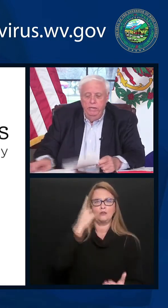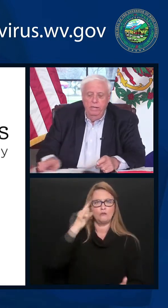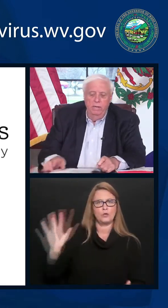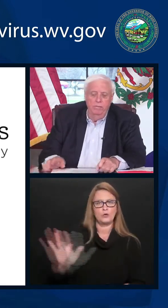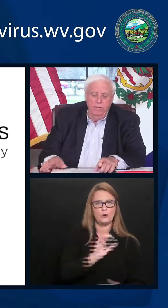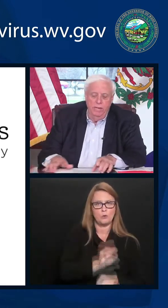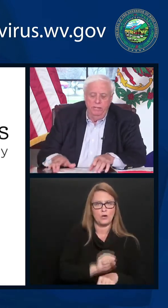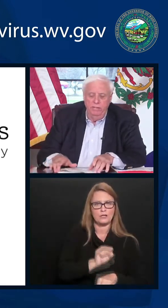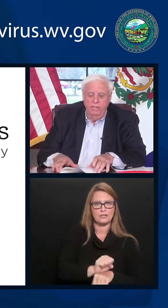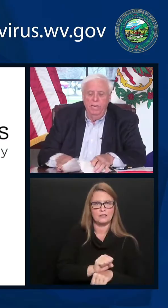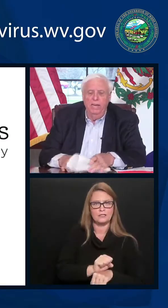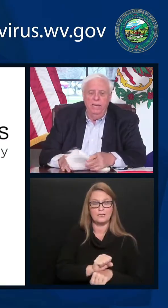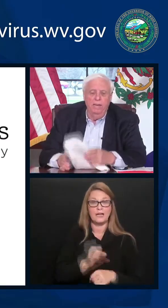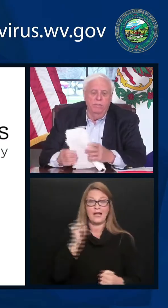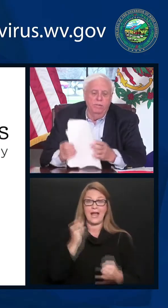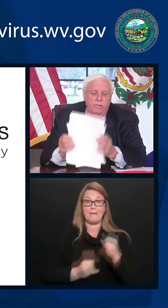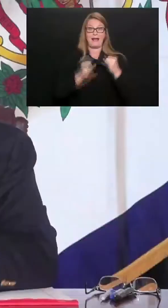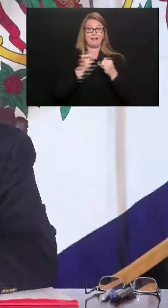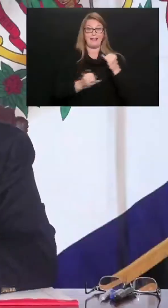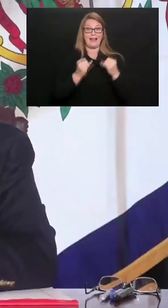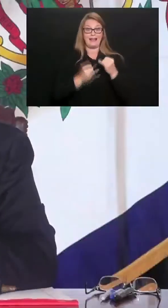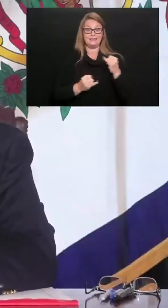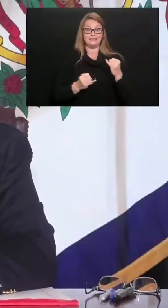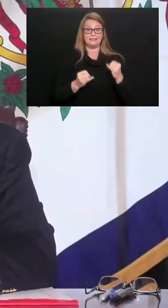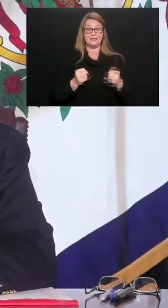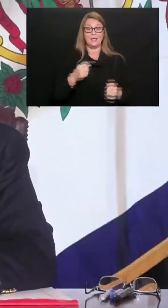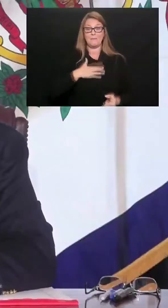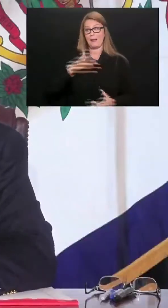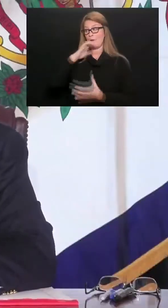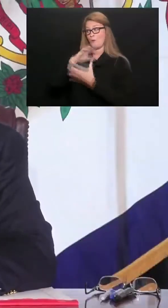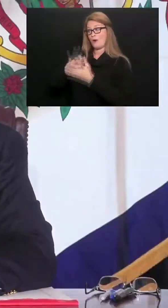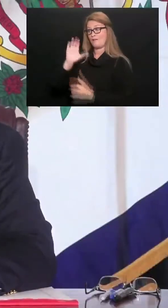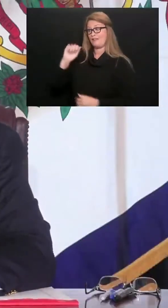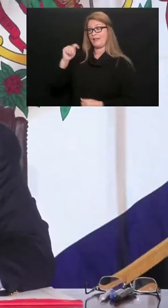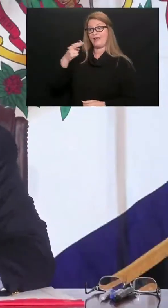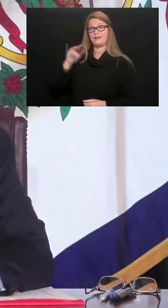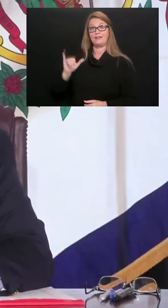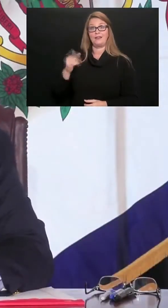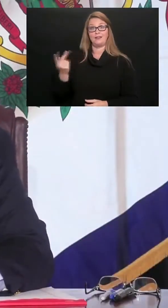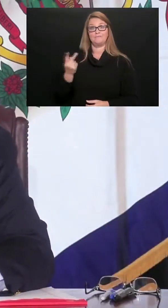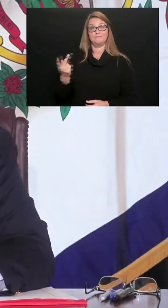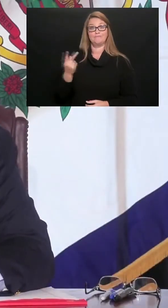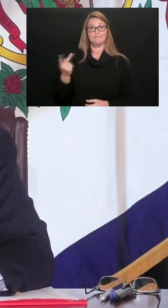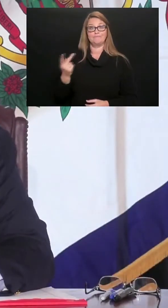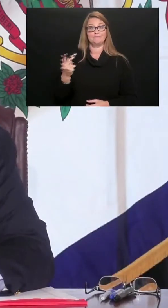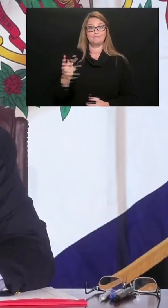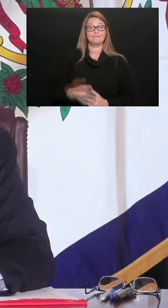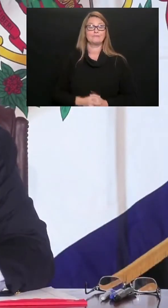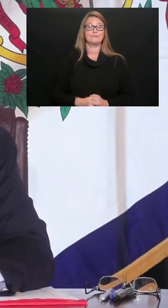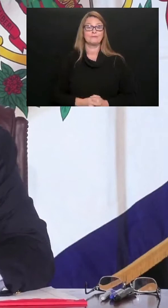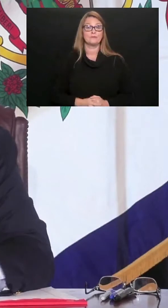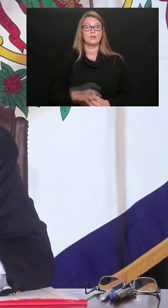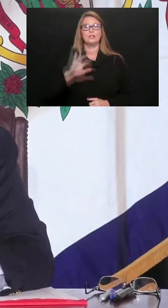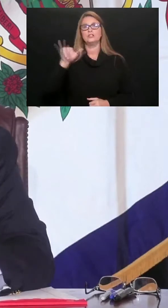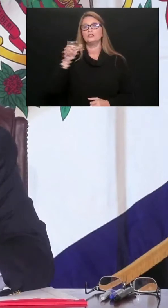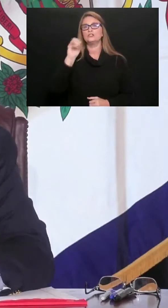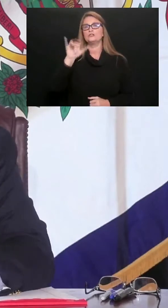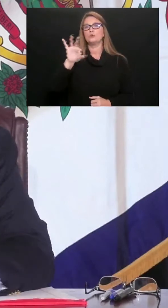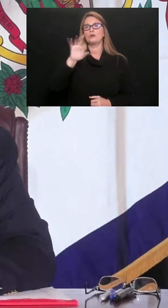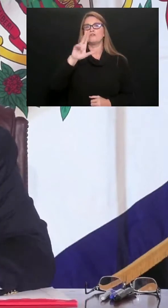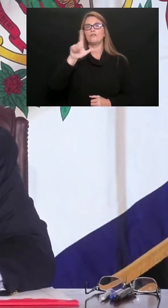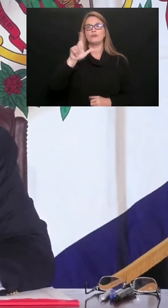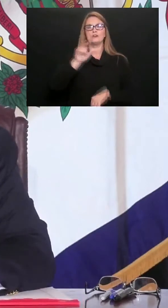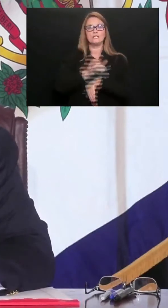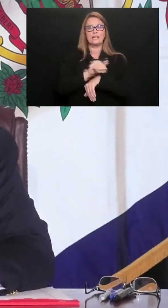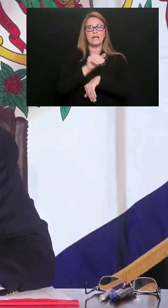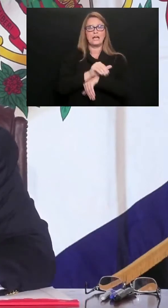And the last thing I have is the First Lady and myself. We did the Joyful Night thing.